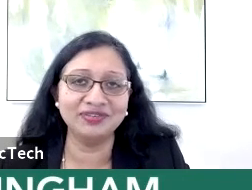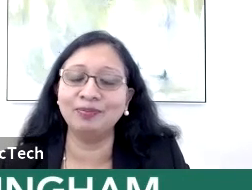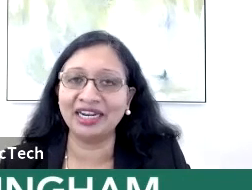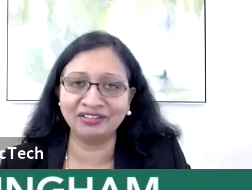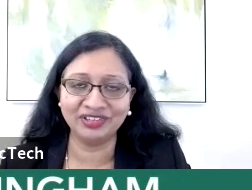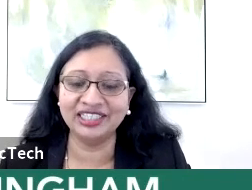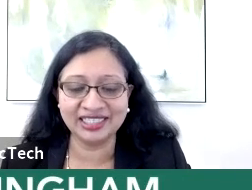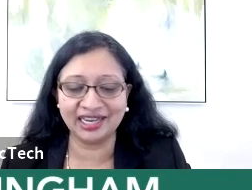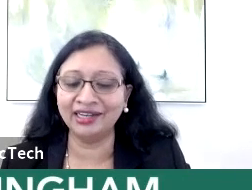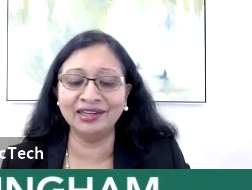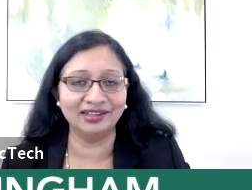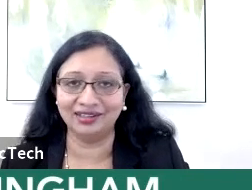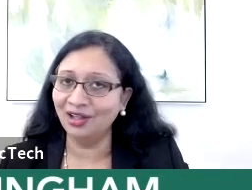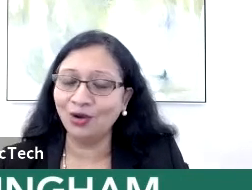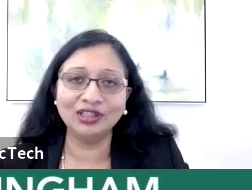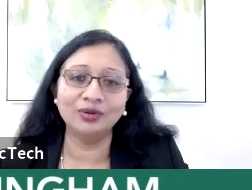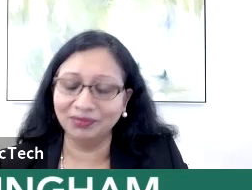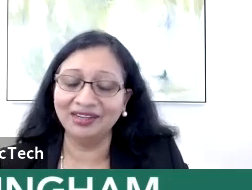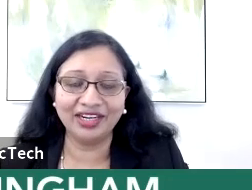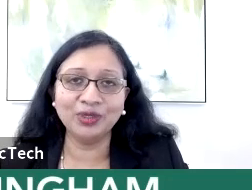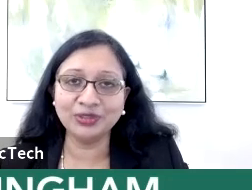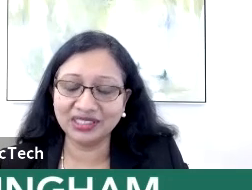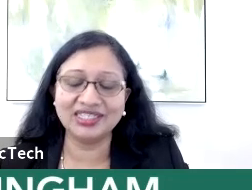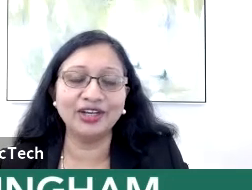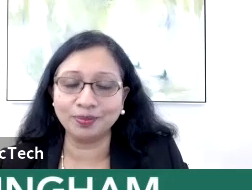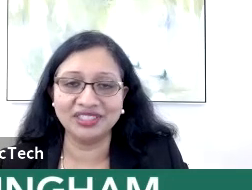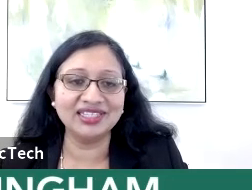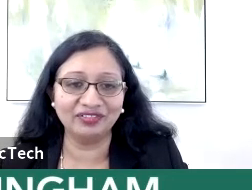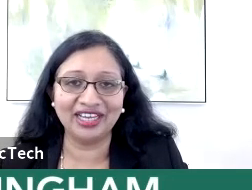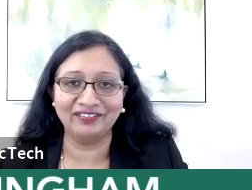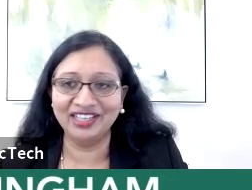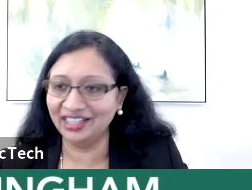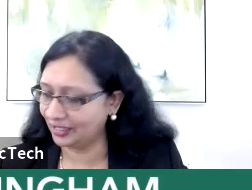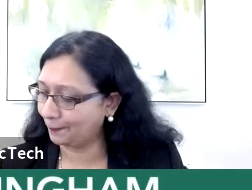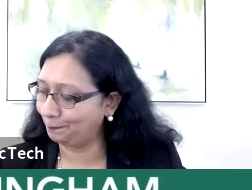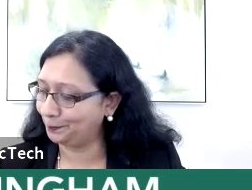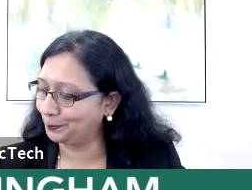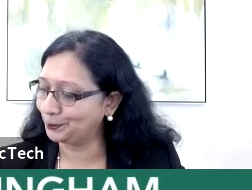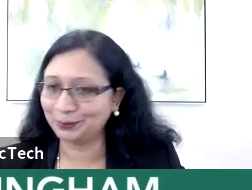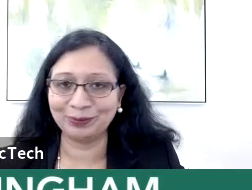changes with the Planet Fitness and all the great virtual study options that we have.